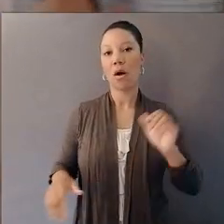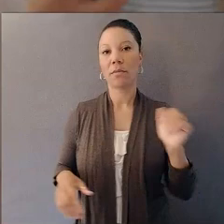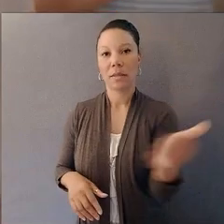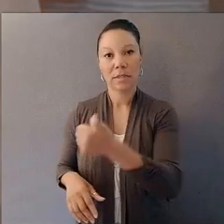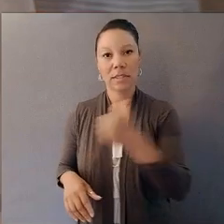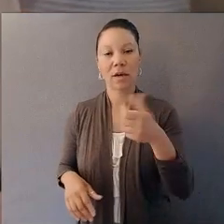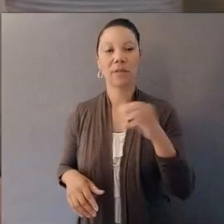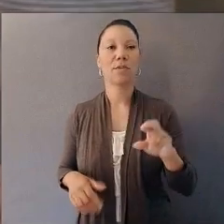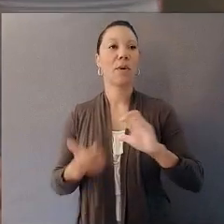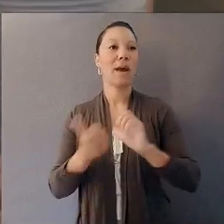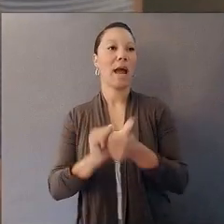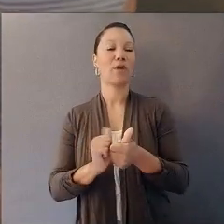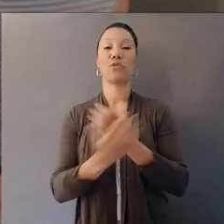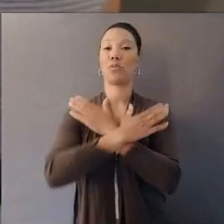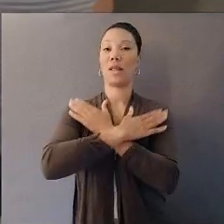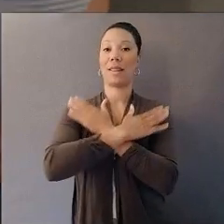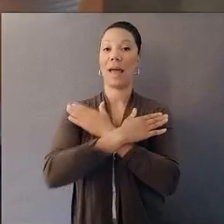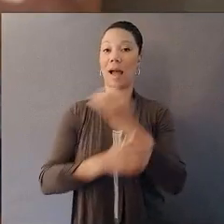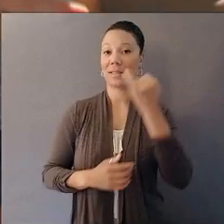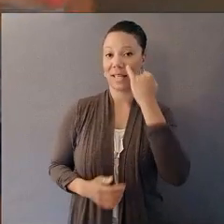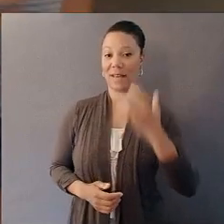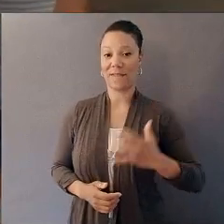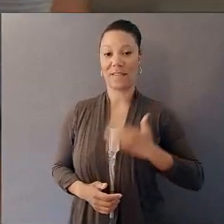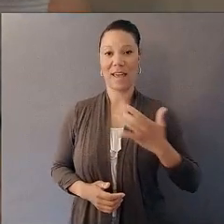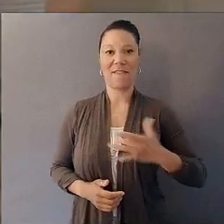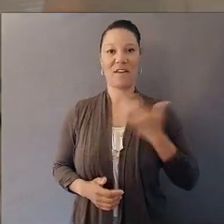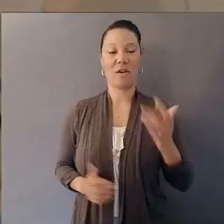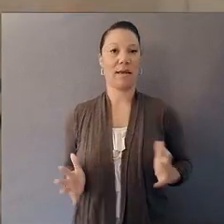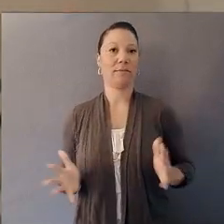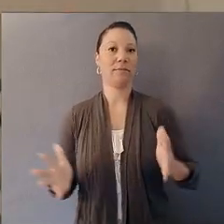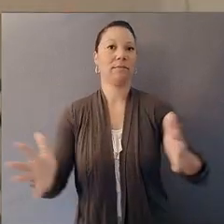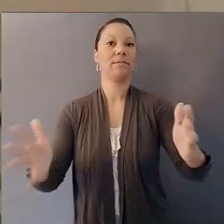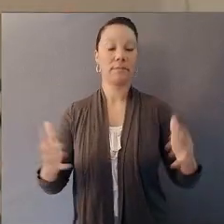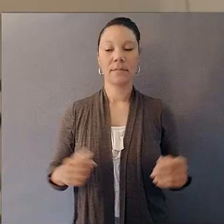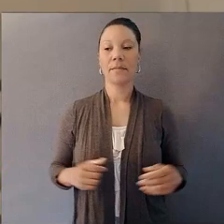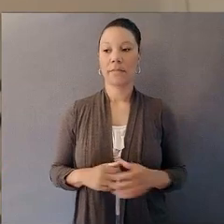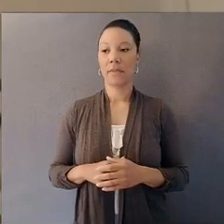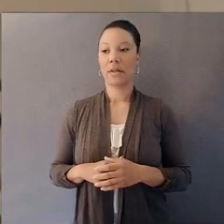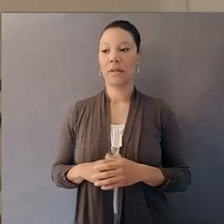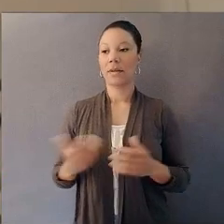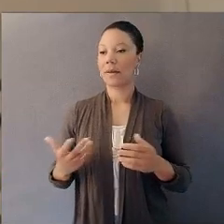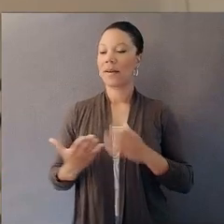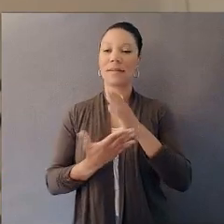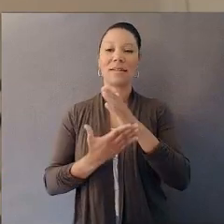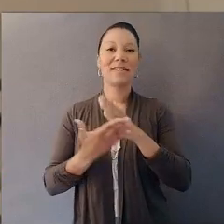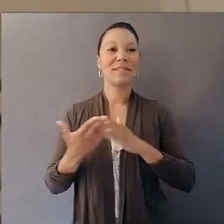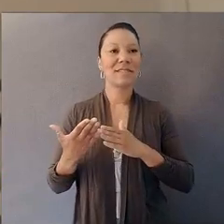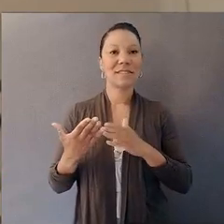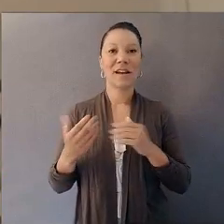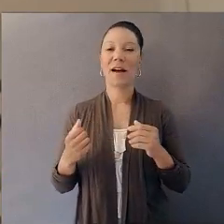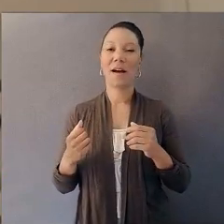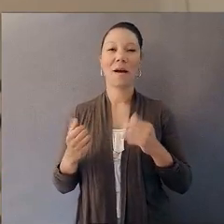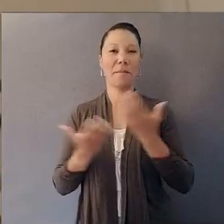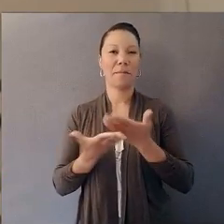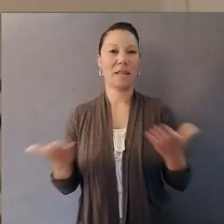to relax a little bit more if they're, a little bit high on the anxiety level. Some of these things are critical